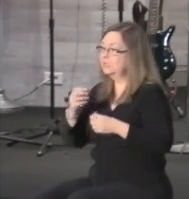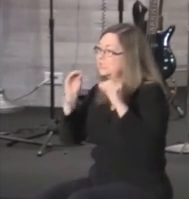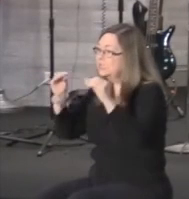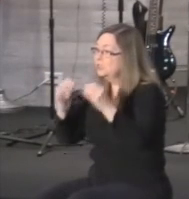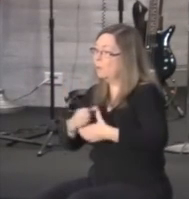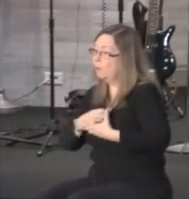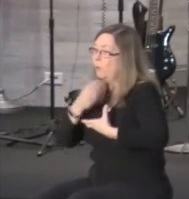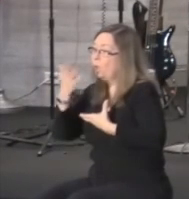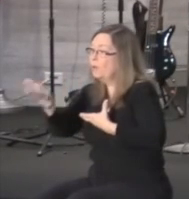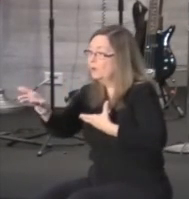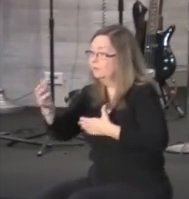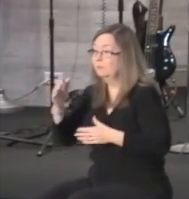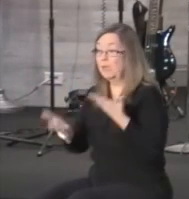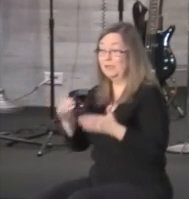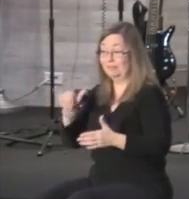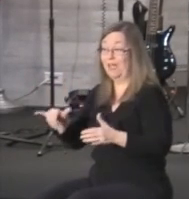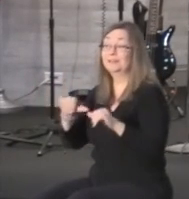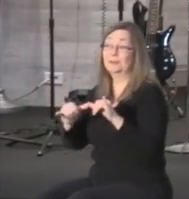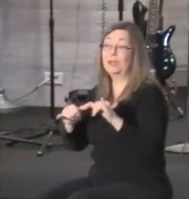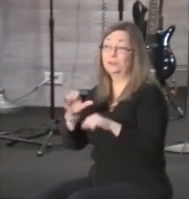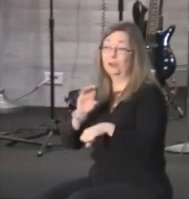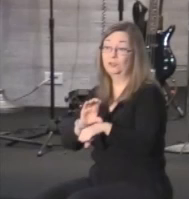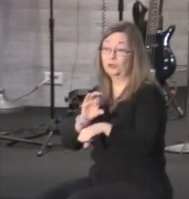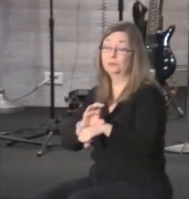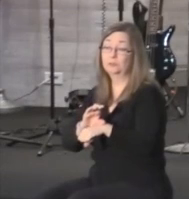out? Perhaps that's the measurement of a church.